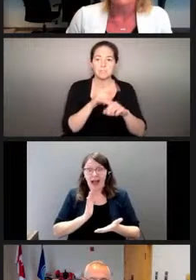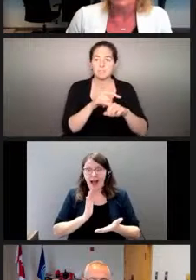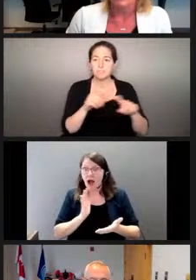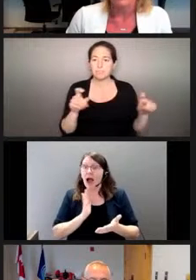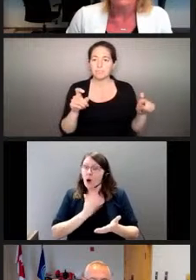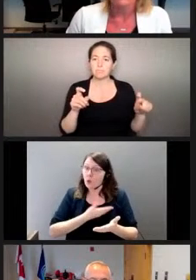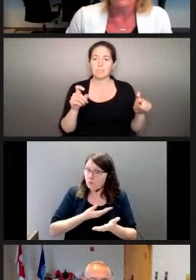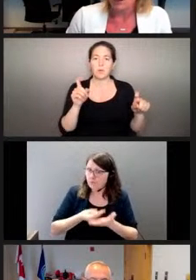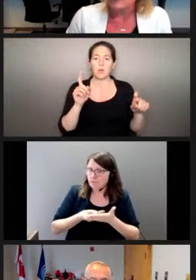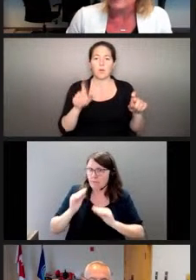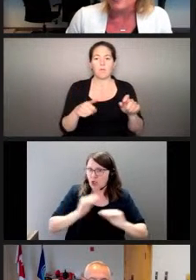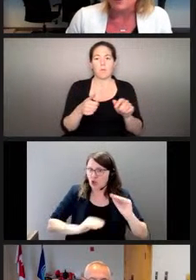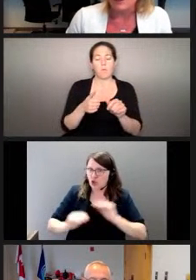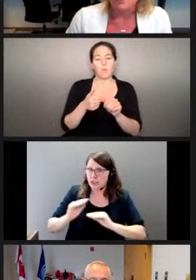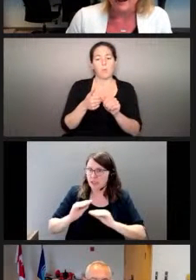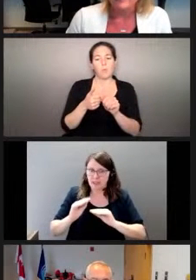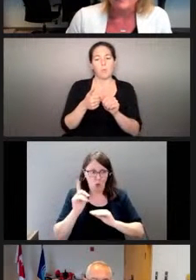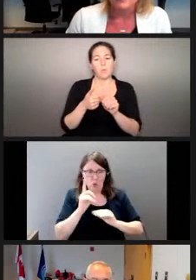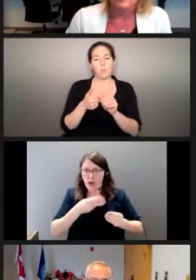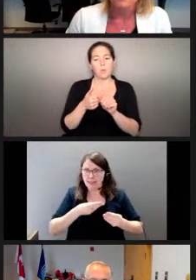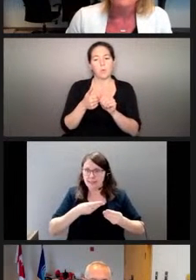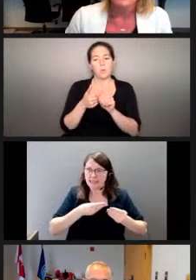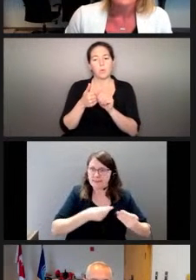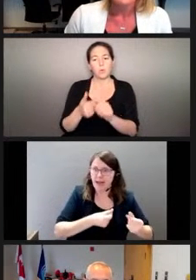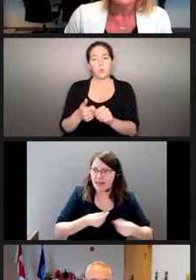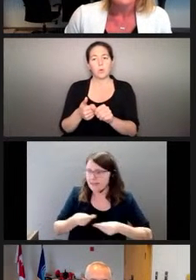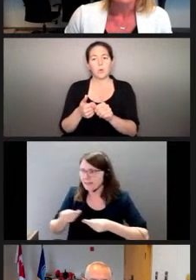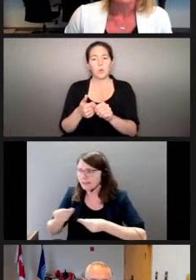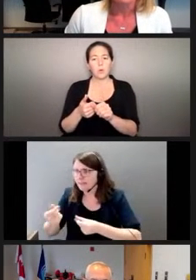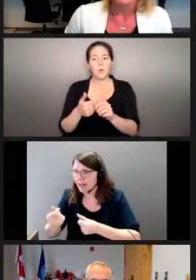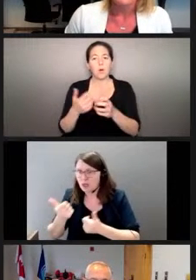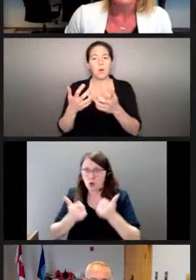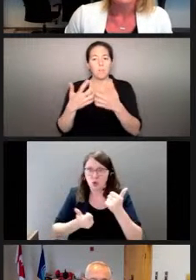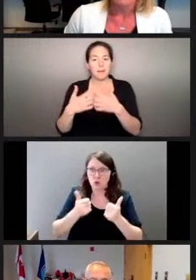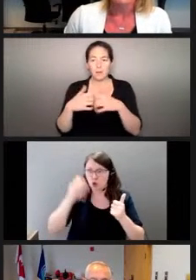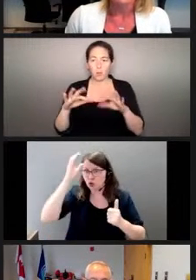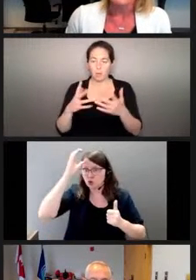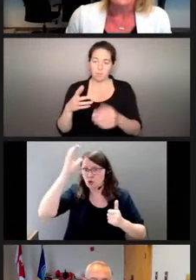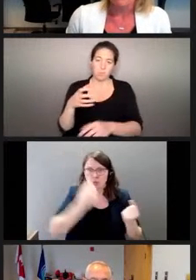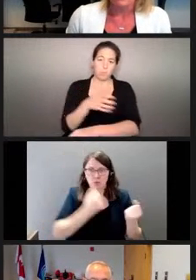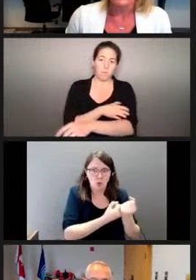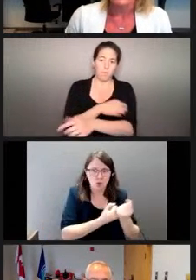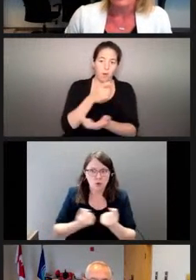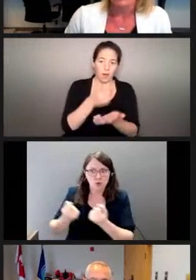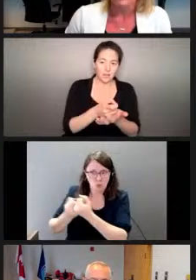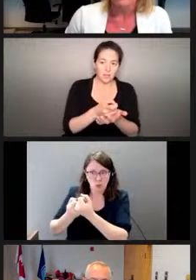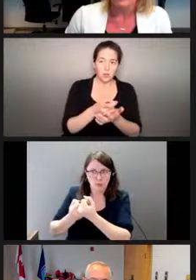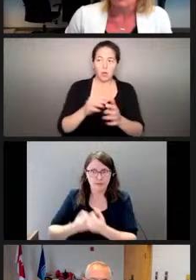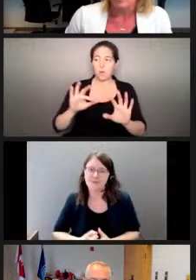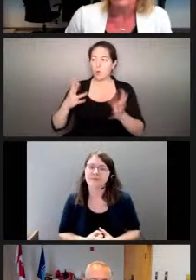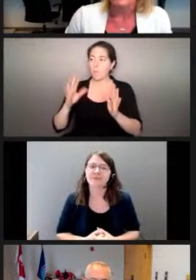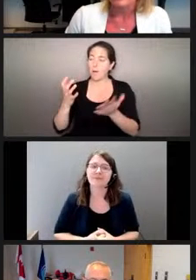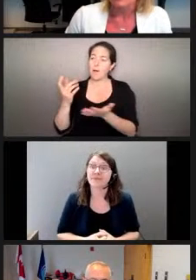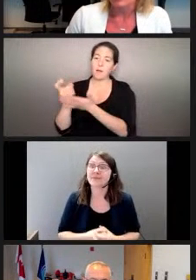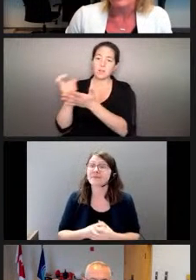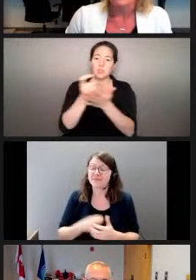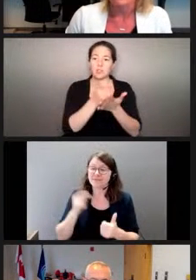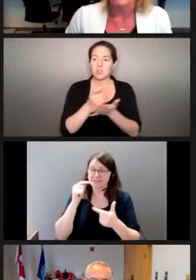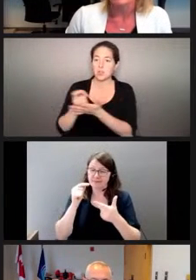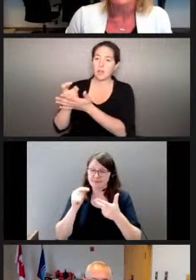procurement policies as well as practices. And all of this combined can help bring about a wider